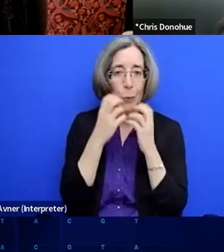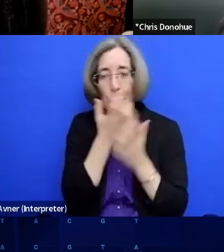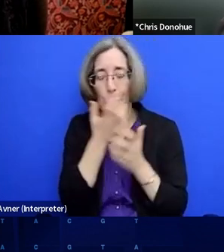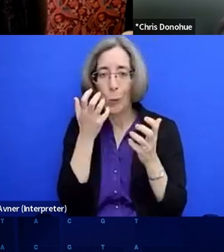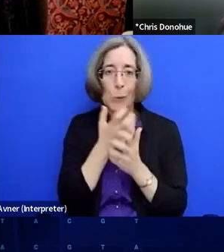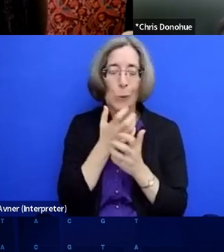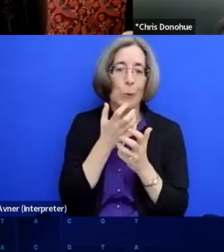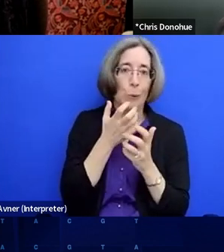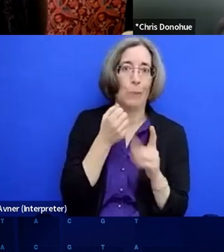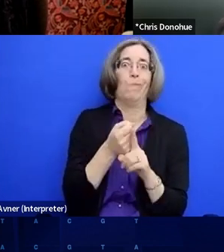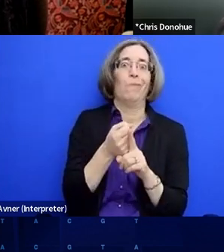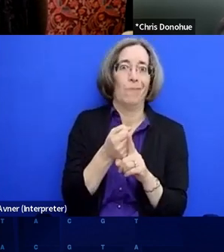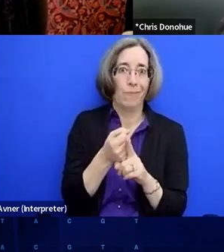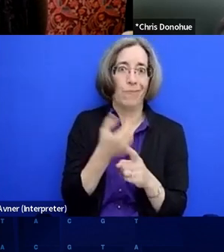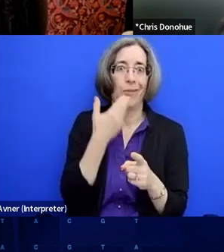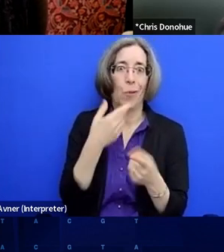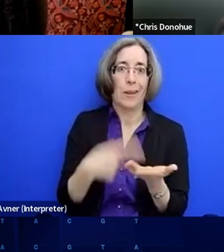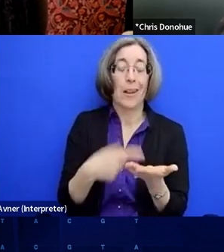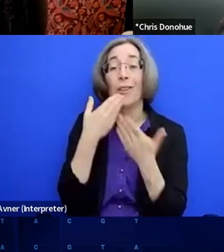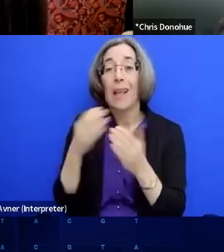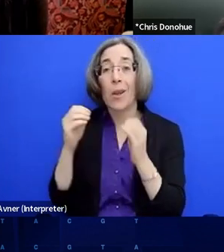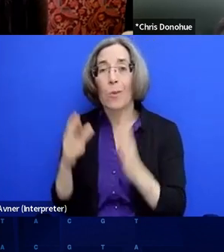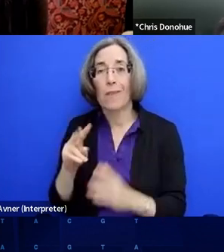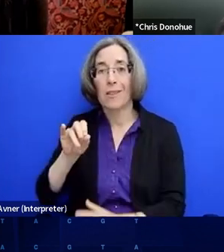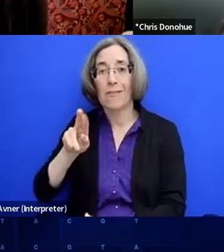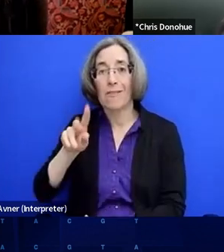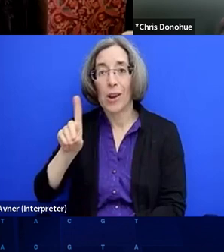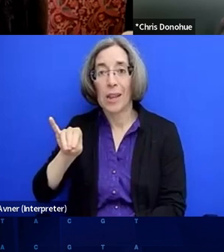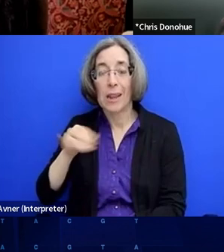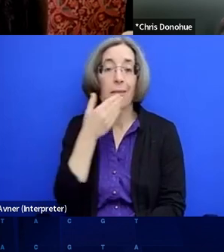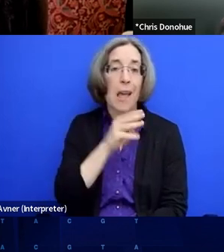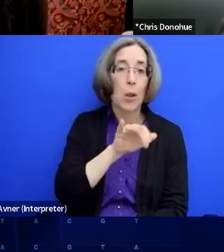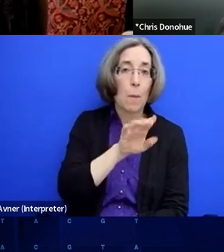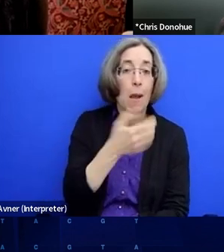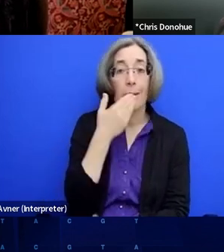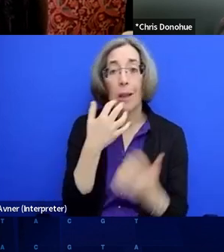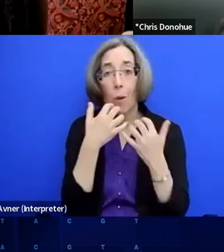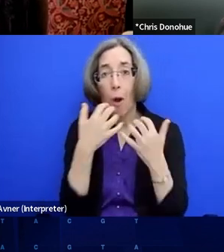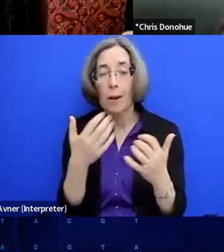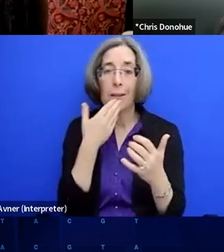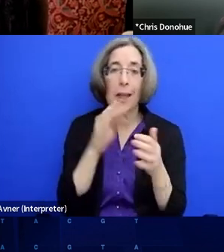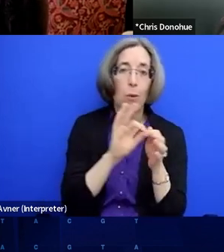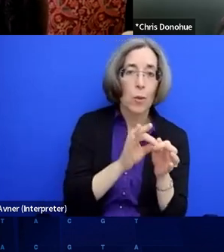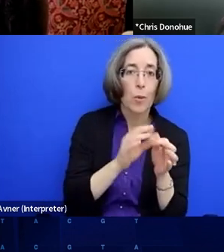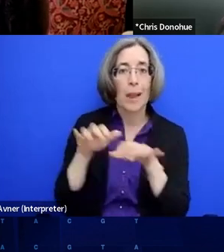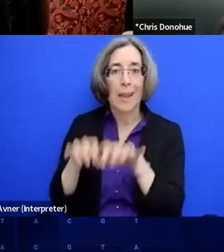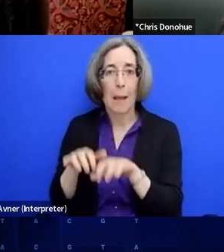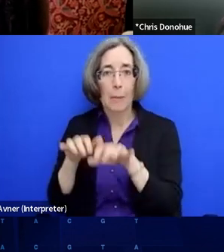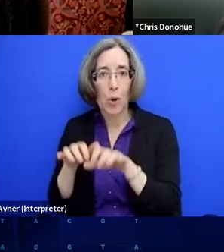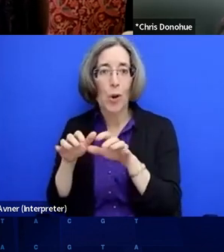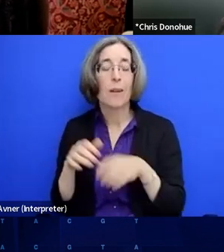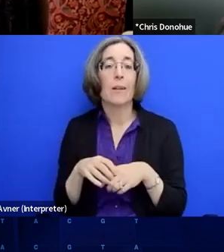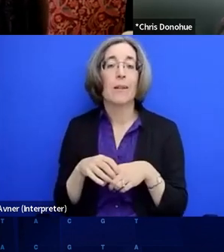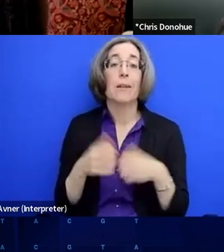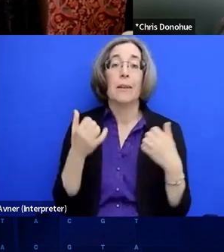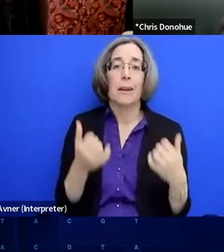So thank you, Professor Virdi. Thank you to Mike. Thank you to our audience and our interpreters and our captioners. We are going